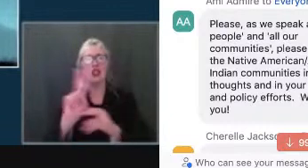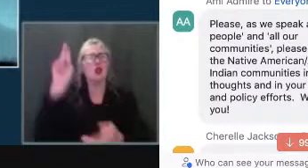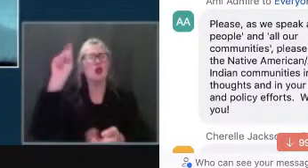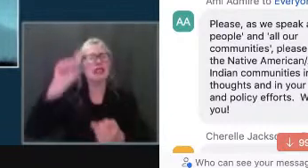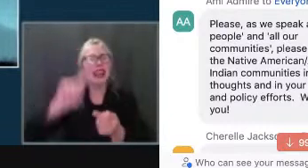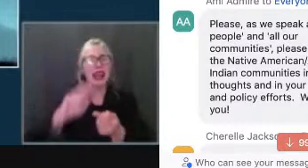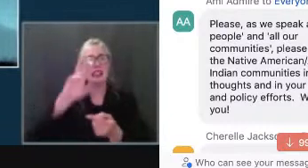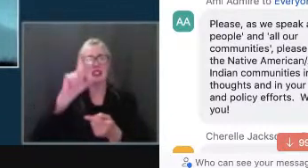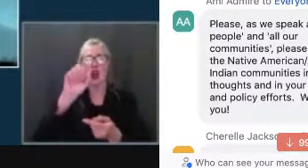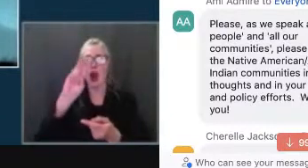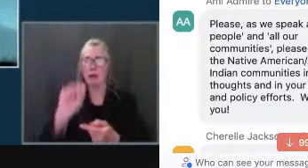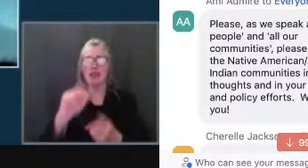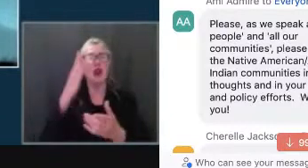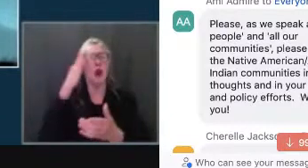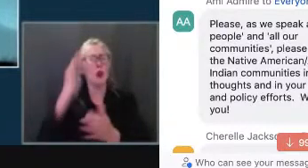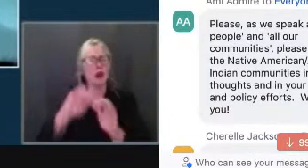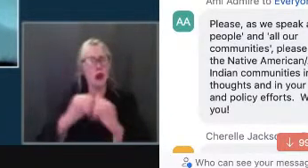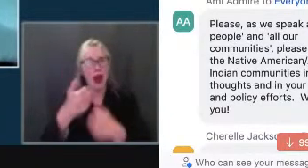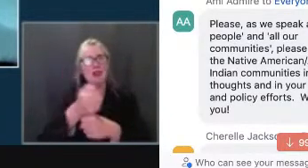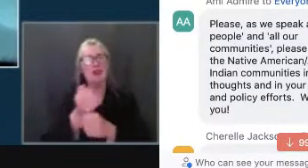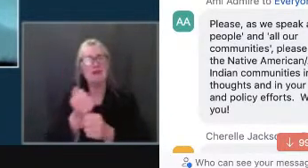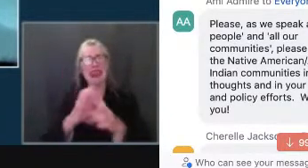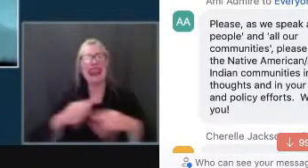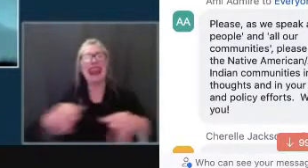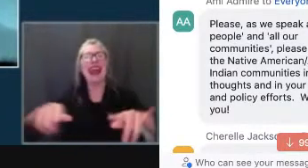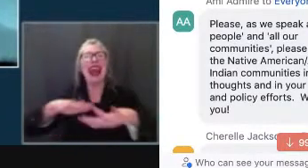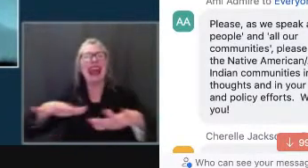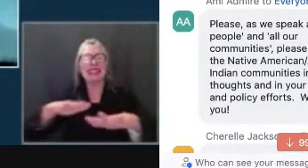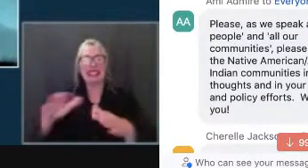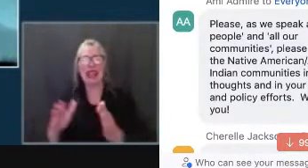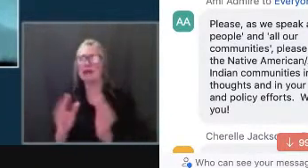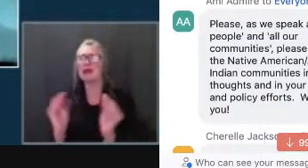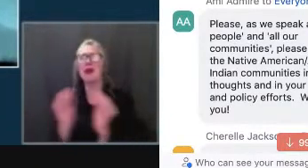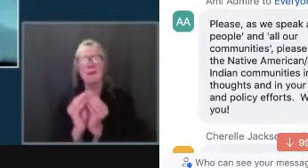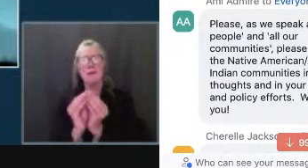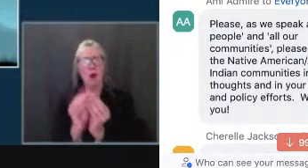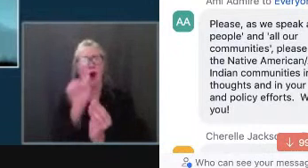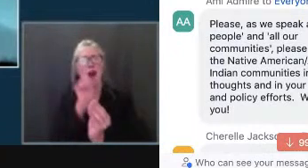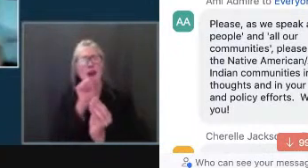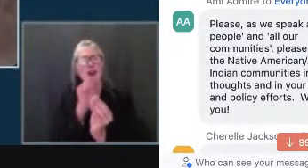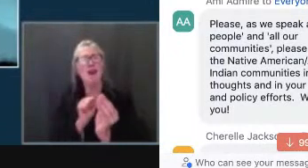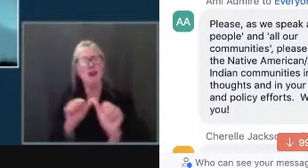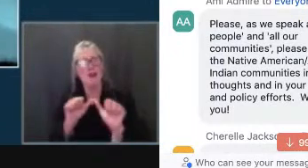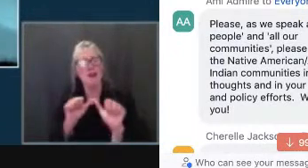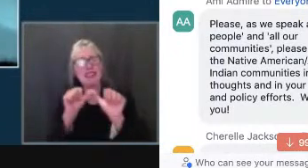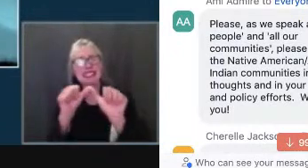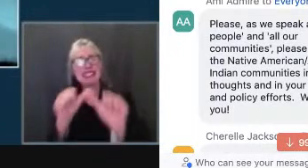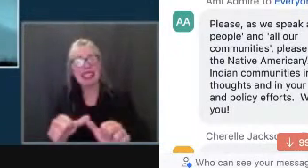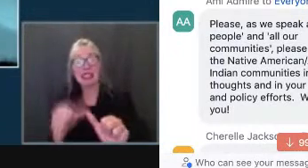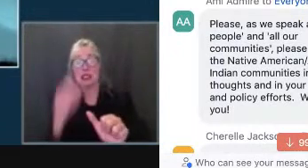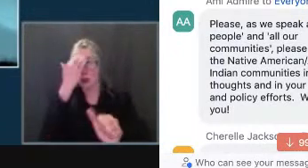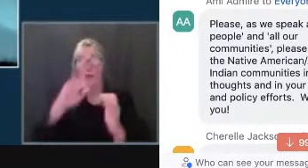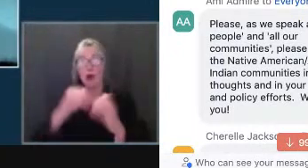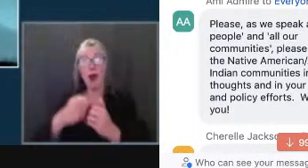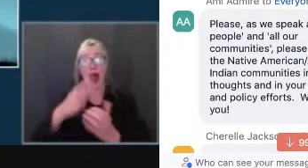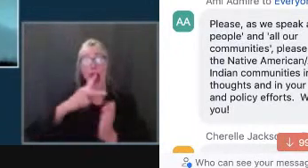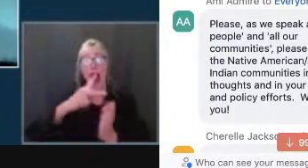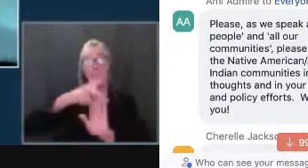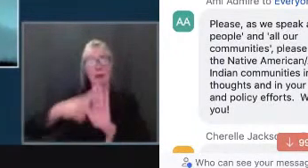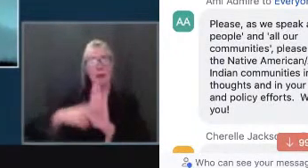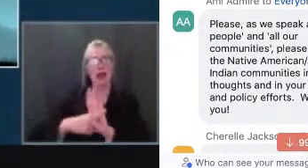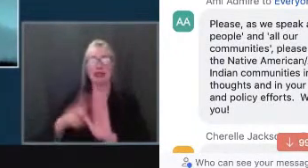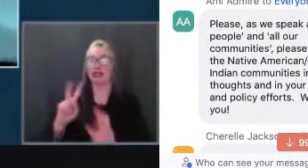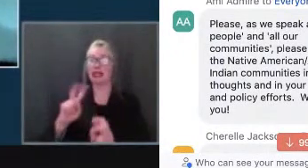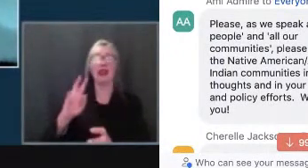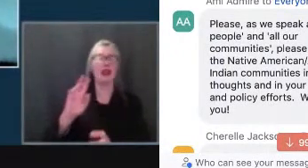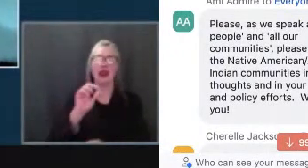more resilient. That's the hard part, but we have those policy solutions. We know how to do all of that. That's not our problem.